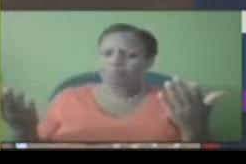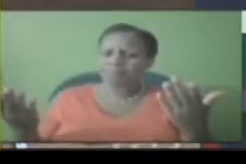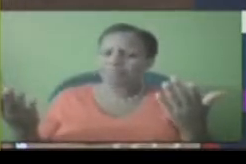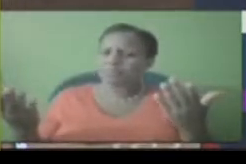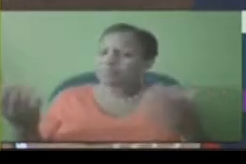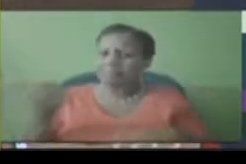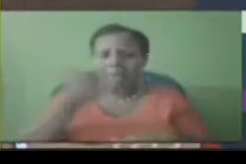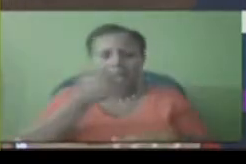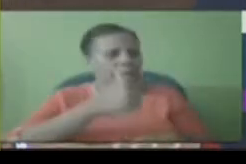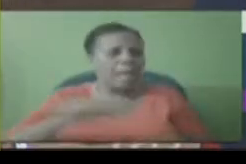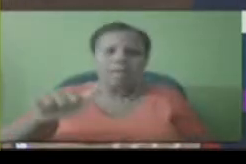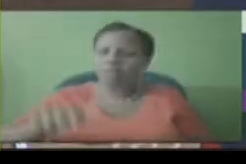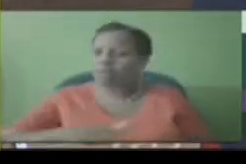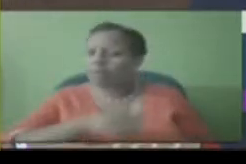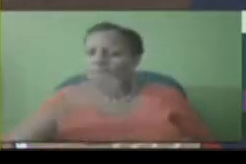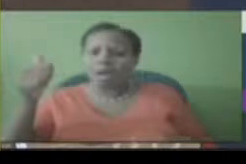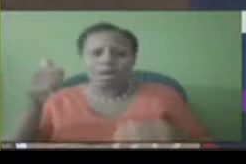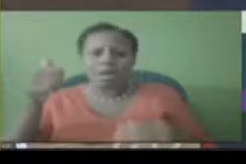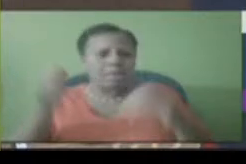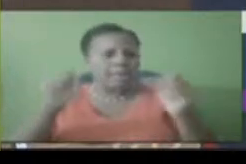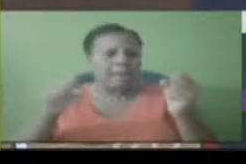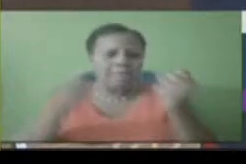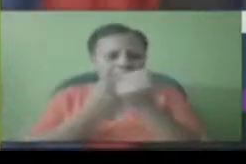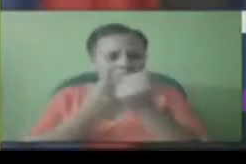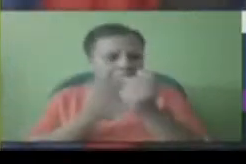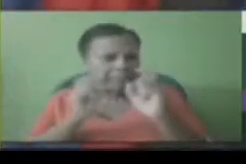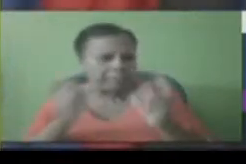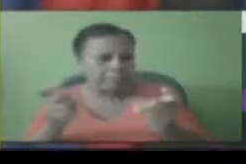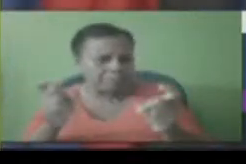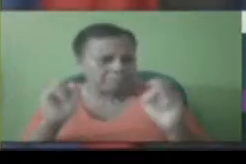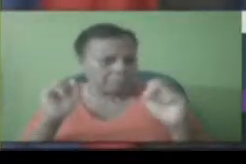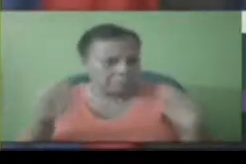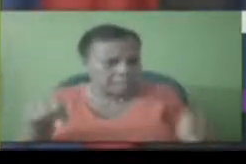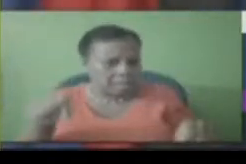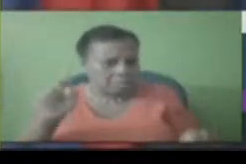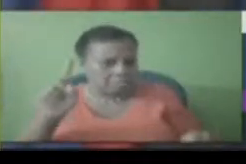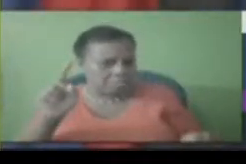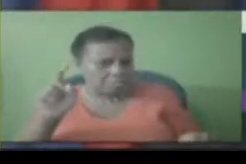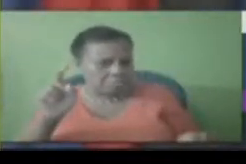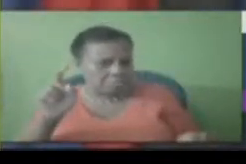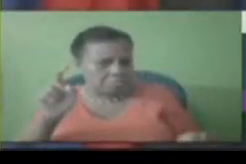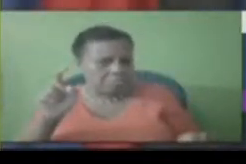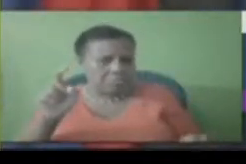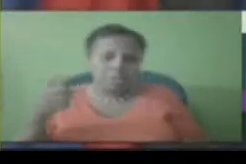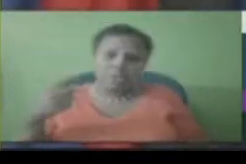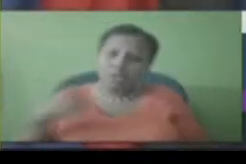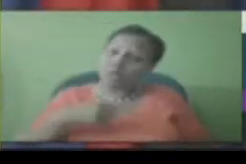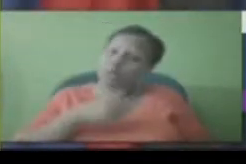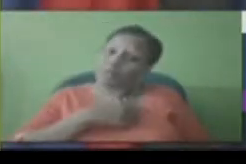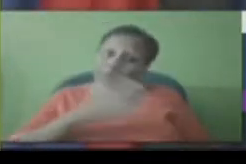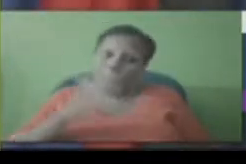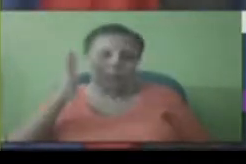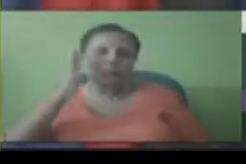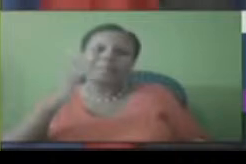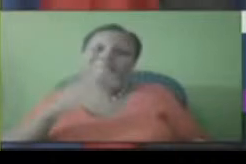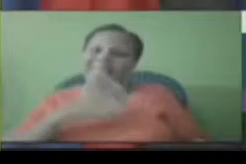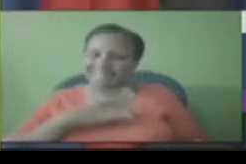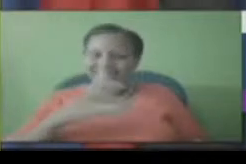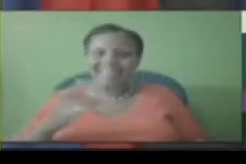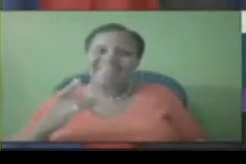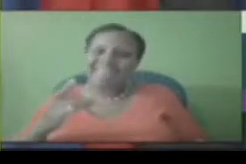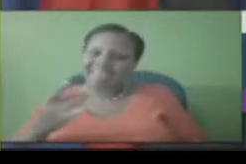grants or VAT refunds or anything of that nature? What we would like is for what we have offered to be